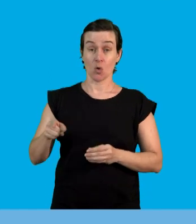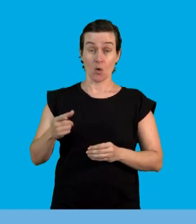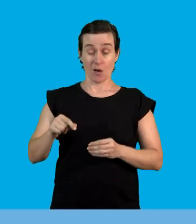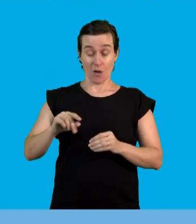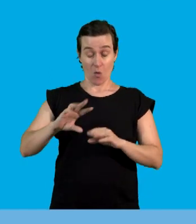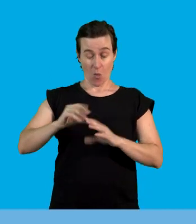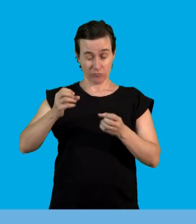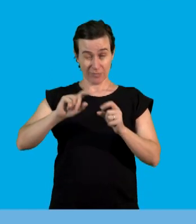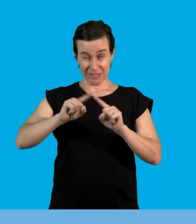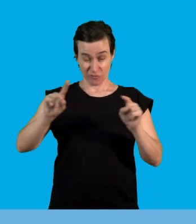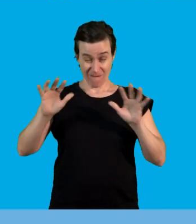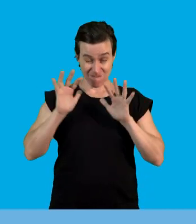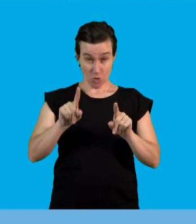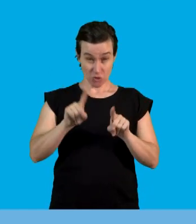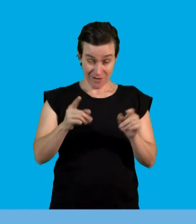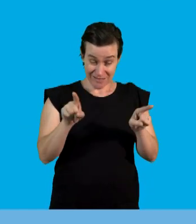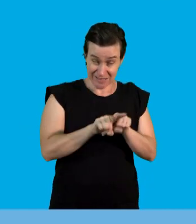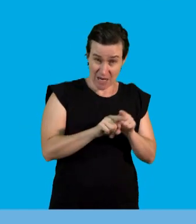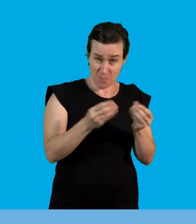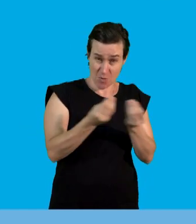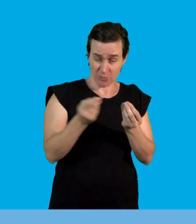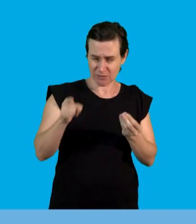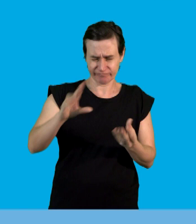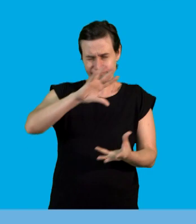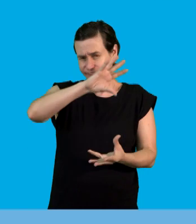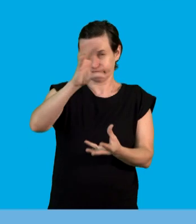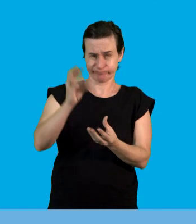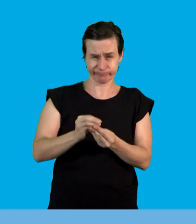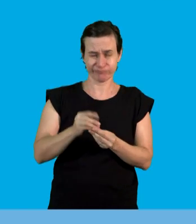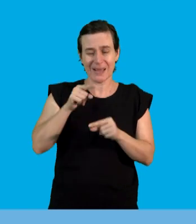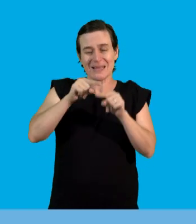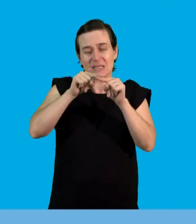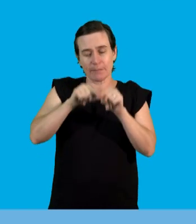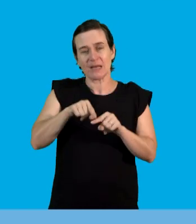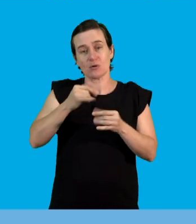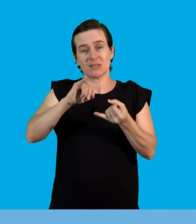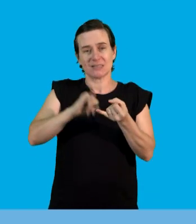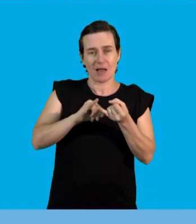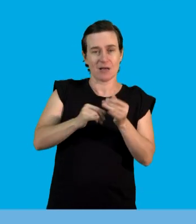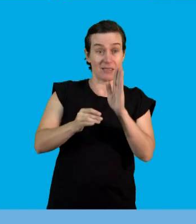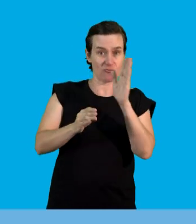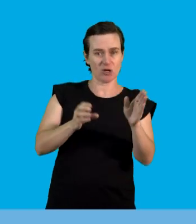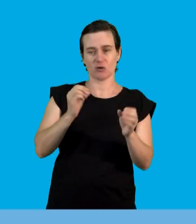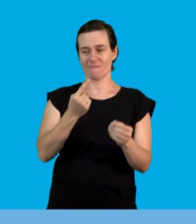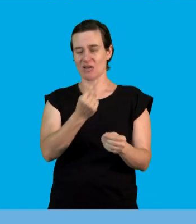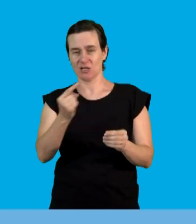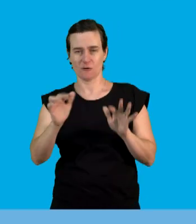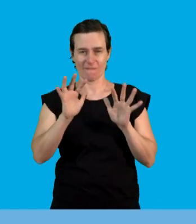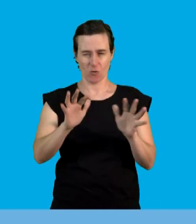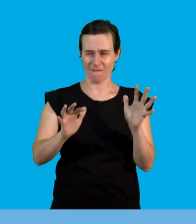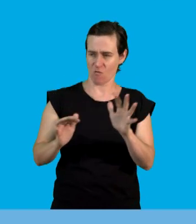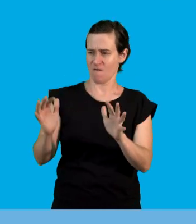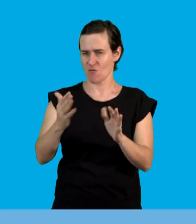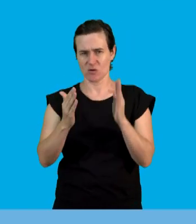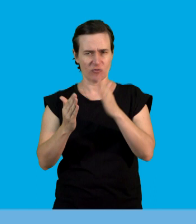combined effect that they have on each other or that they have on the objects depend on the size and direction of each force. Because